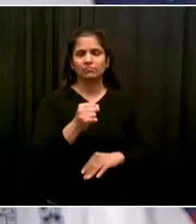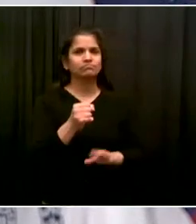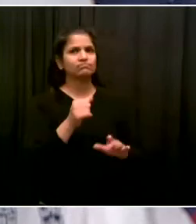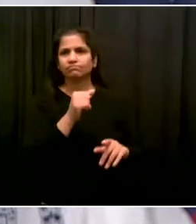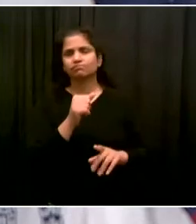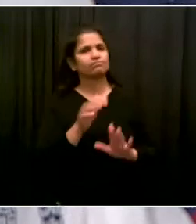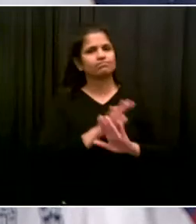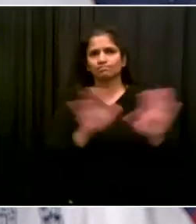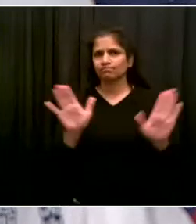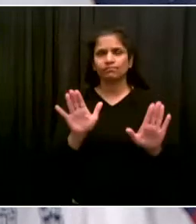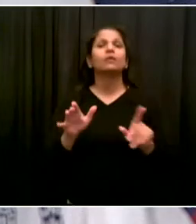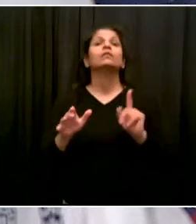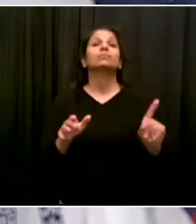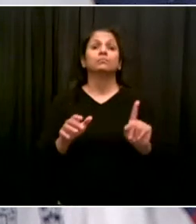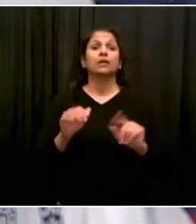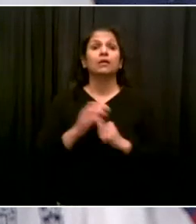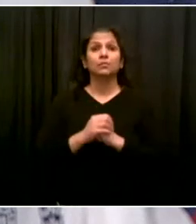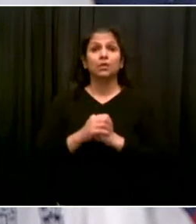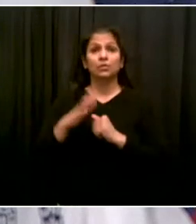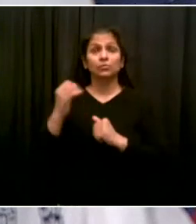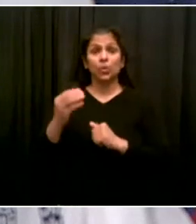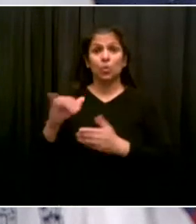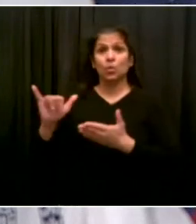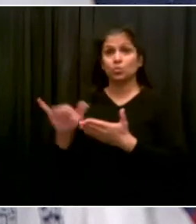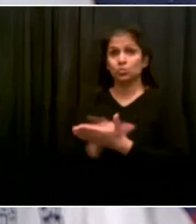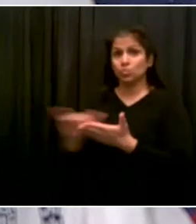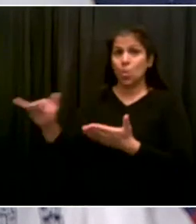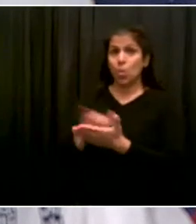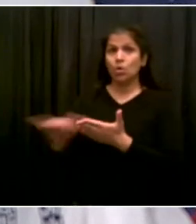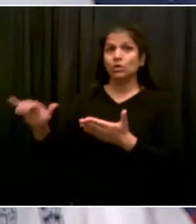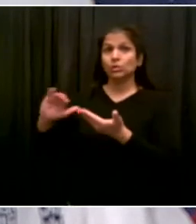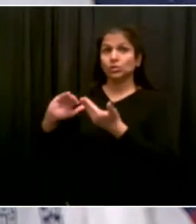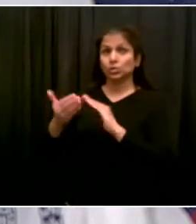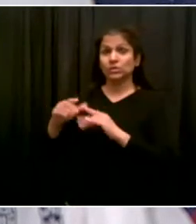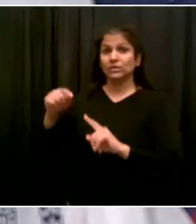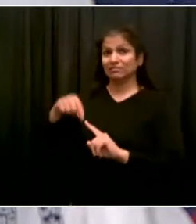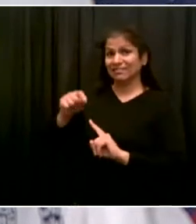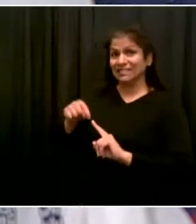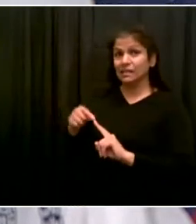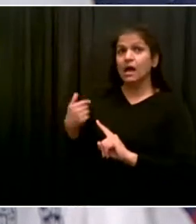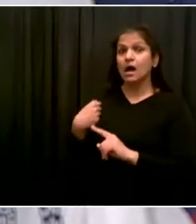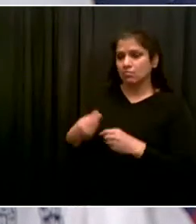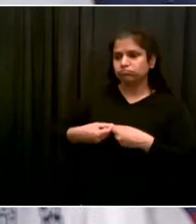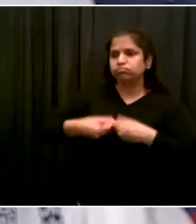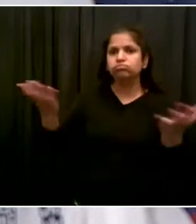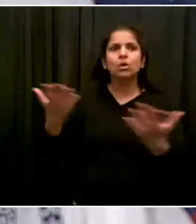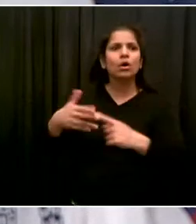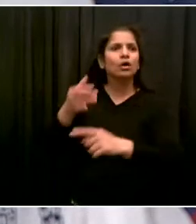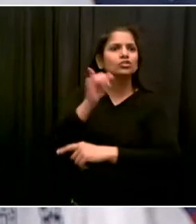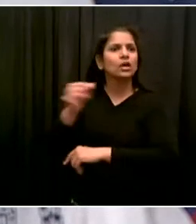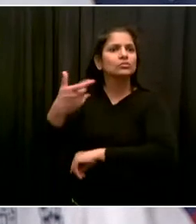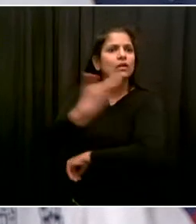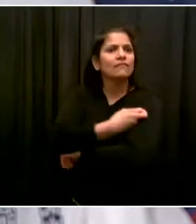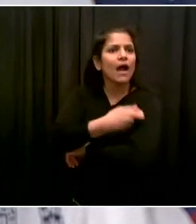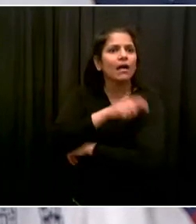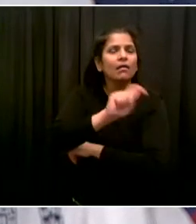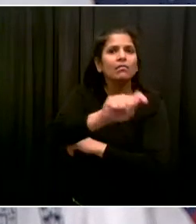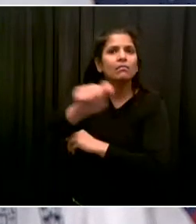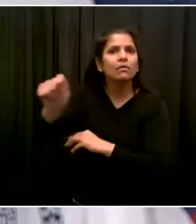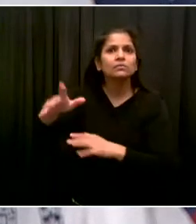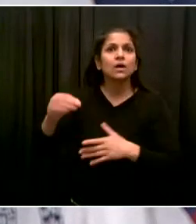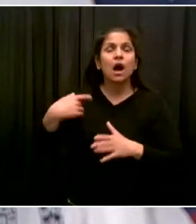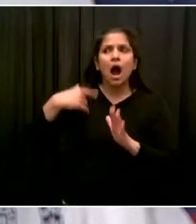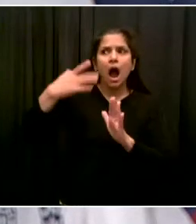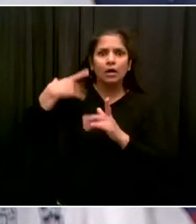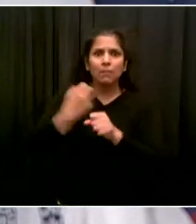to date of any blood clots. But we take this very seriously. Federal government has called for a cautious